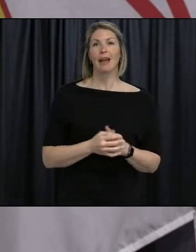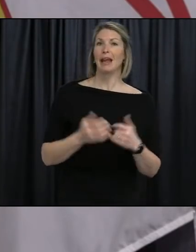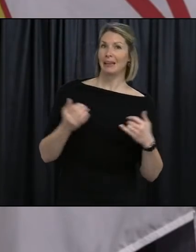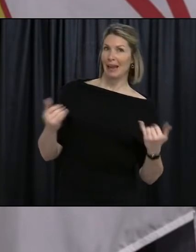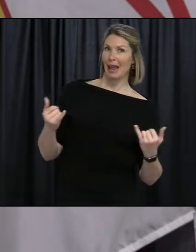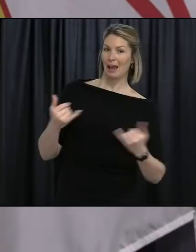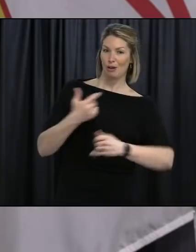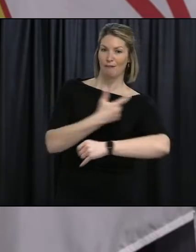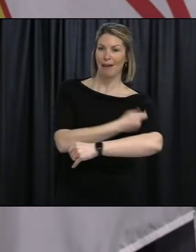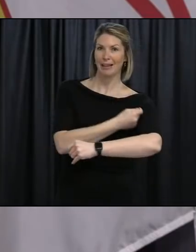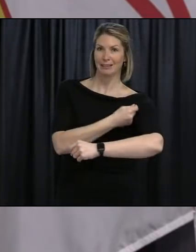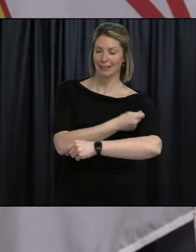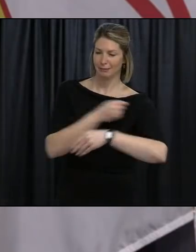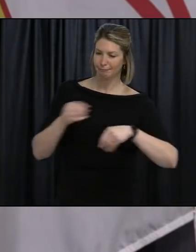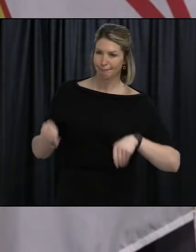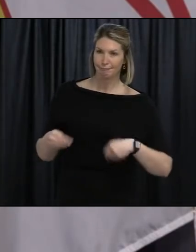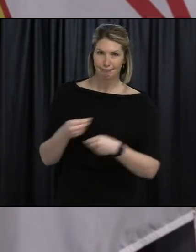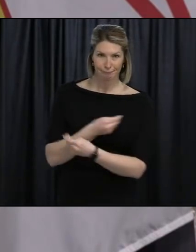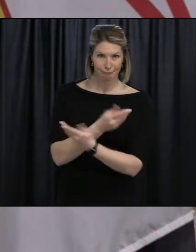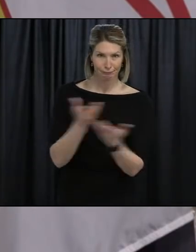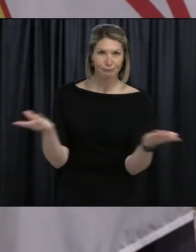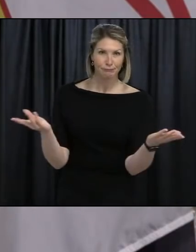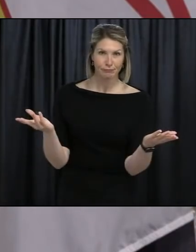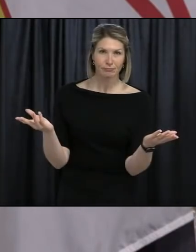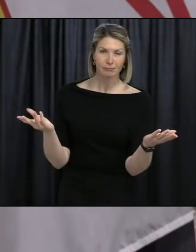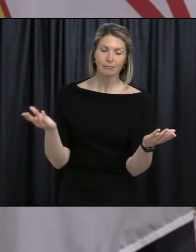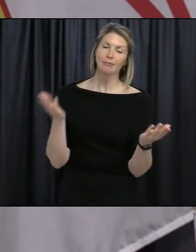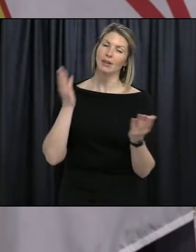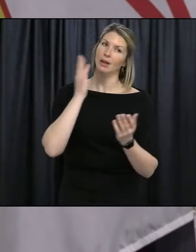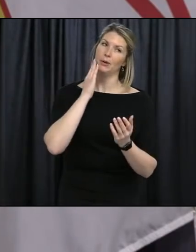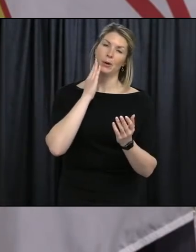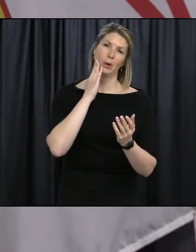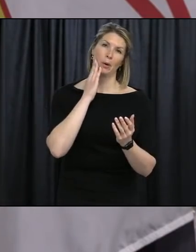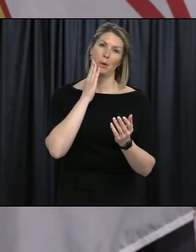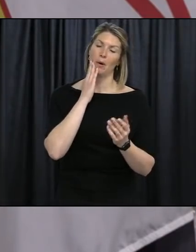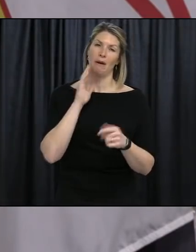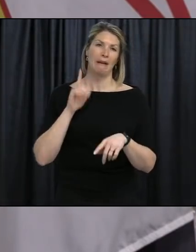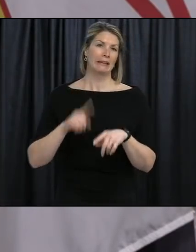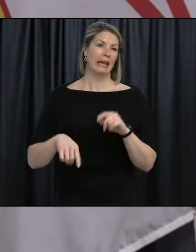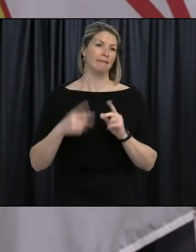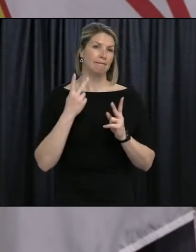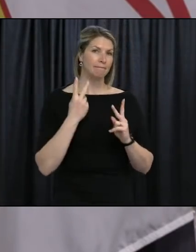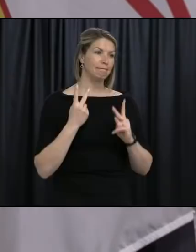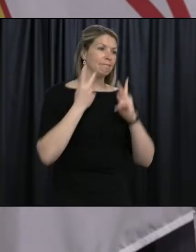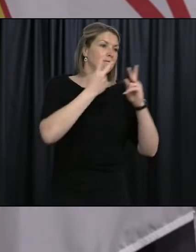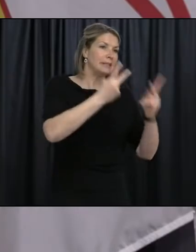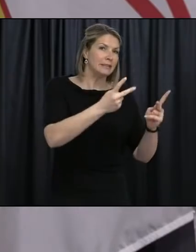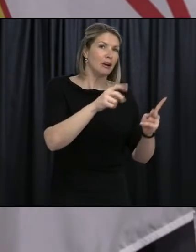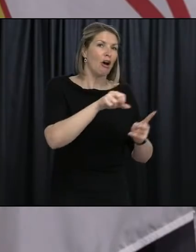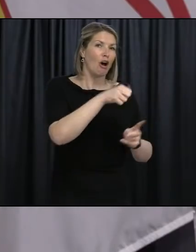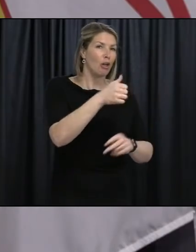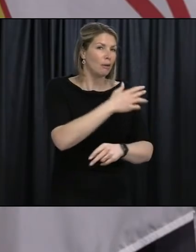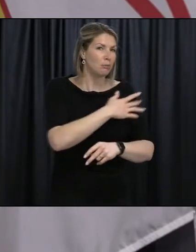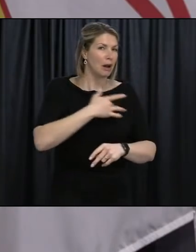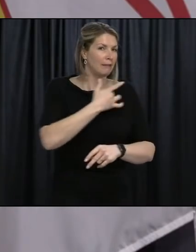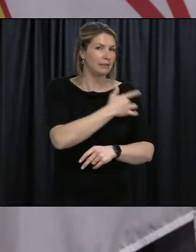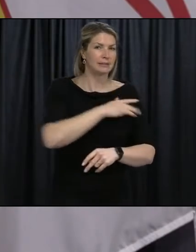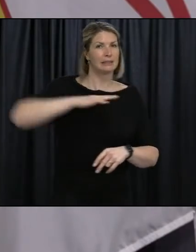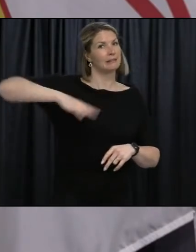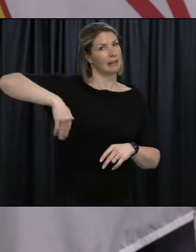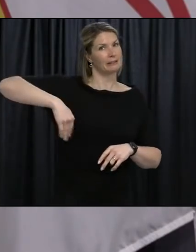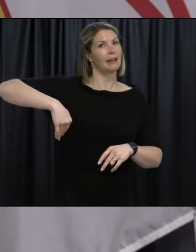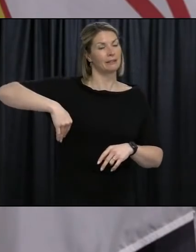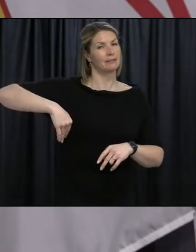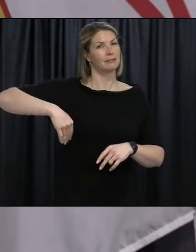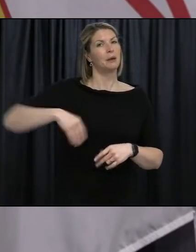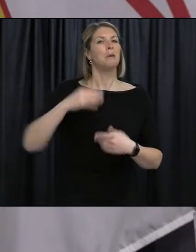closer. Now, while we won't get to see our loved ones outside the province in the Atlantic region just yet, it's great to hear that